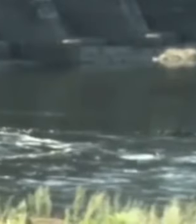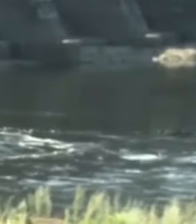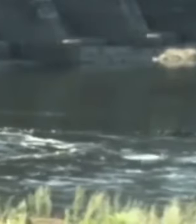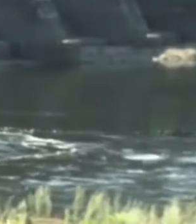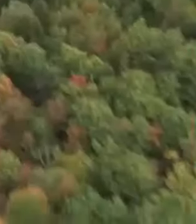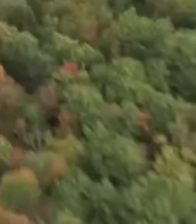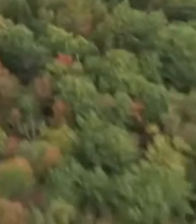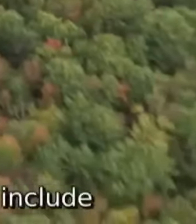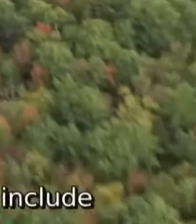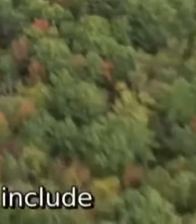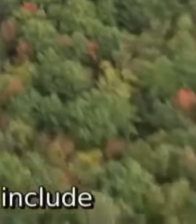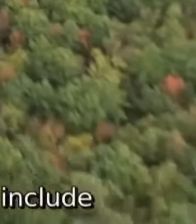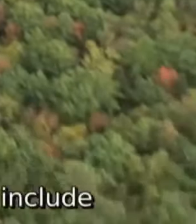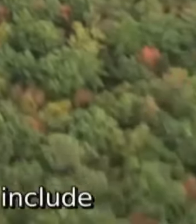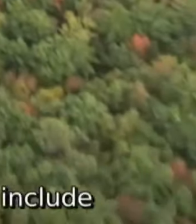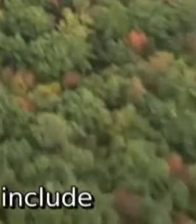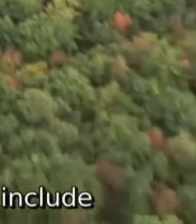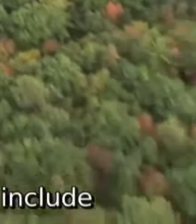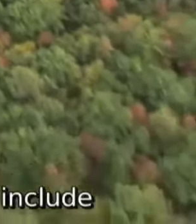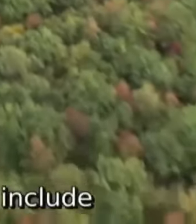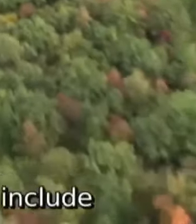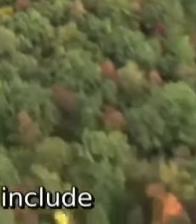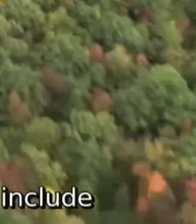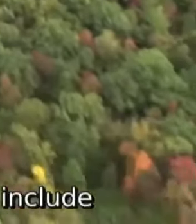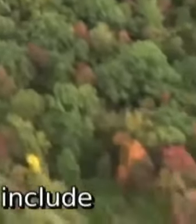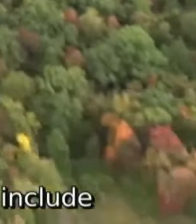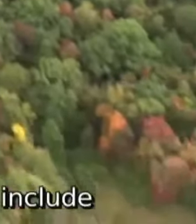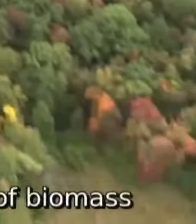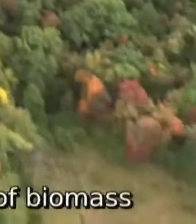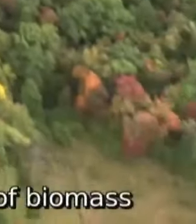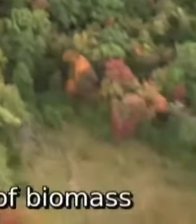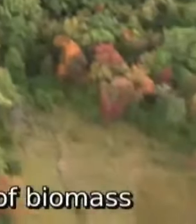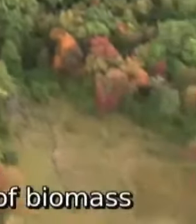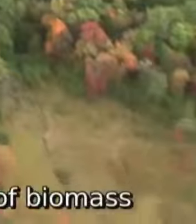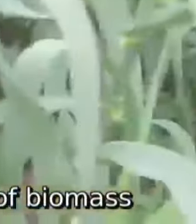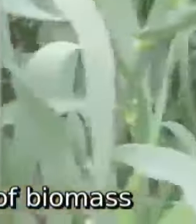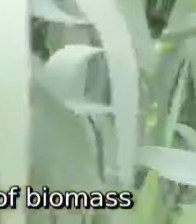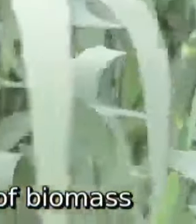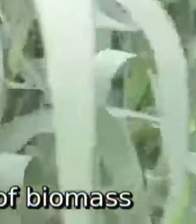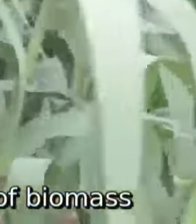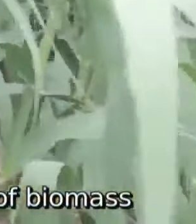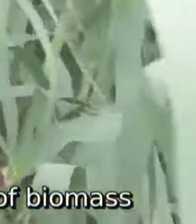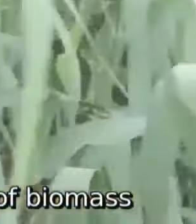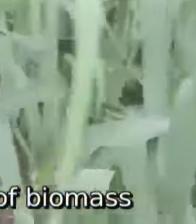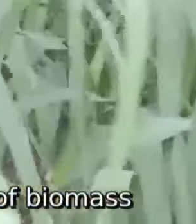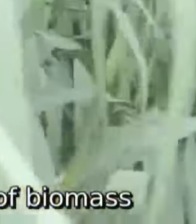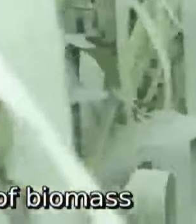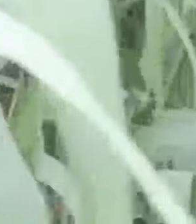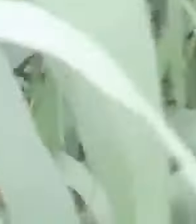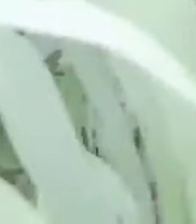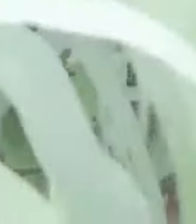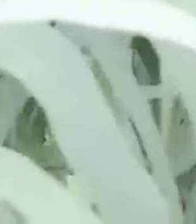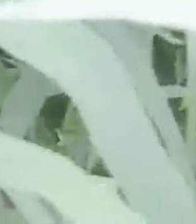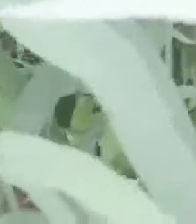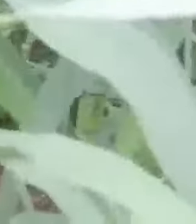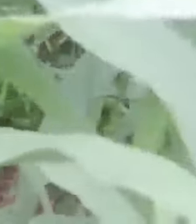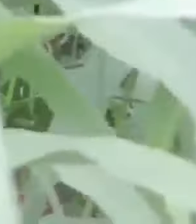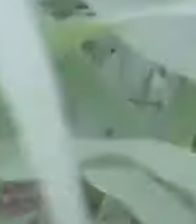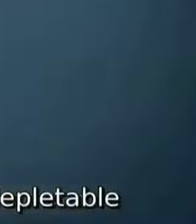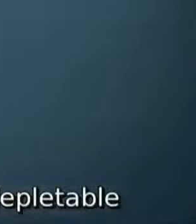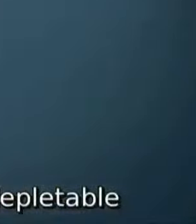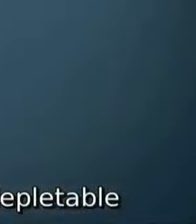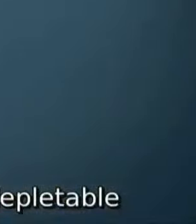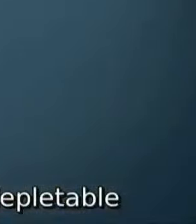flowing water. Depletable renewable energy sources include wood and fuels made from fermentation of biomass, such as corn